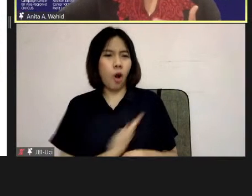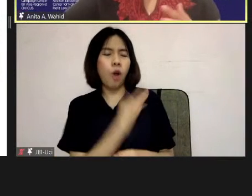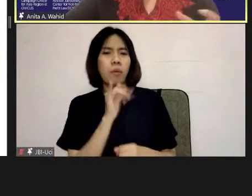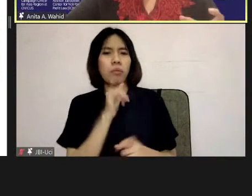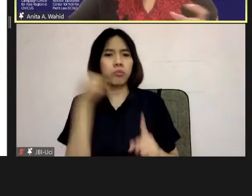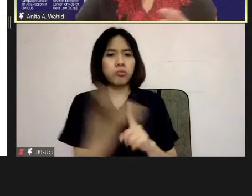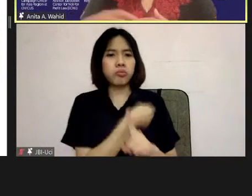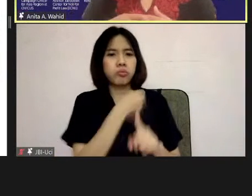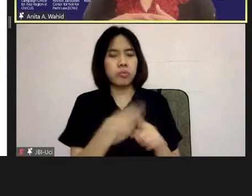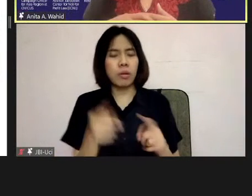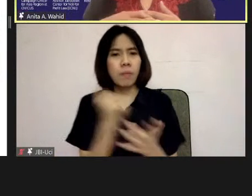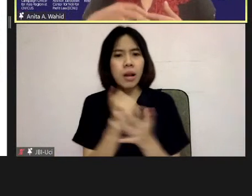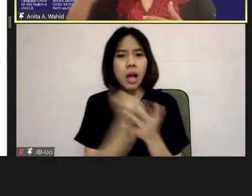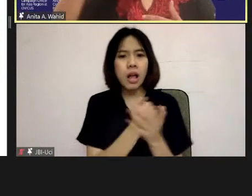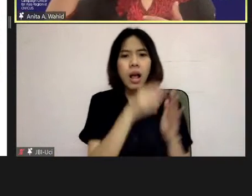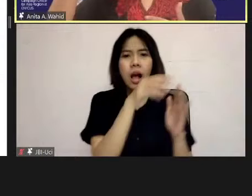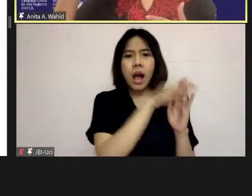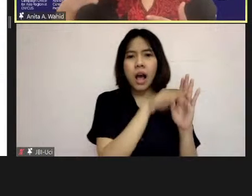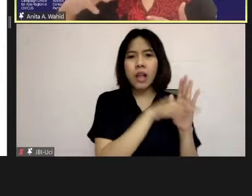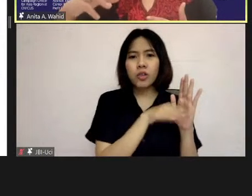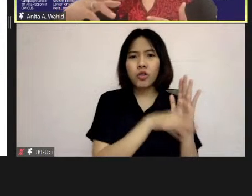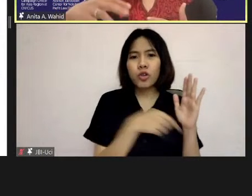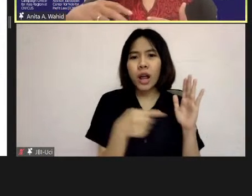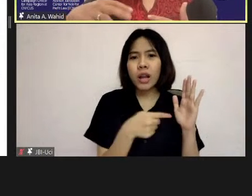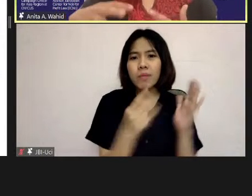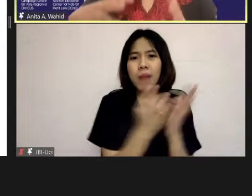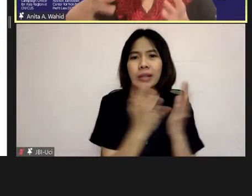unjust or not